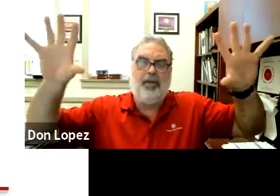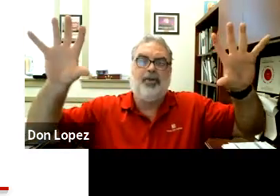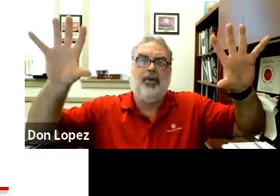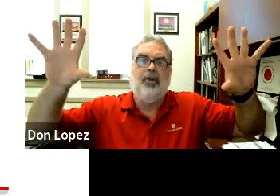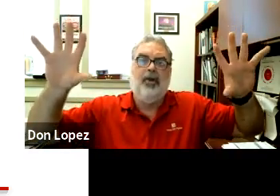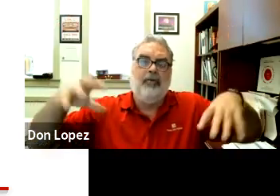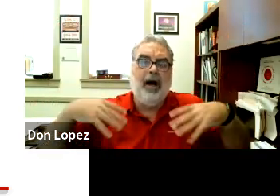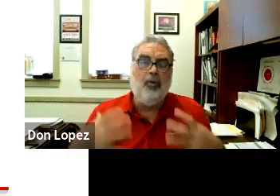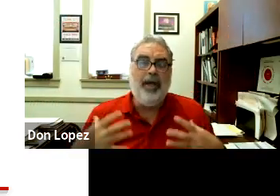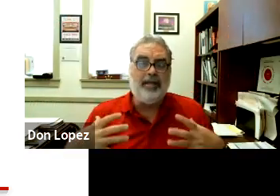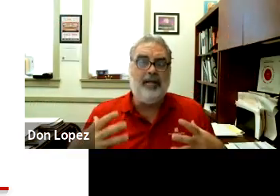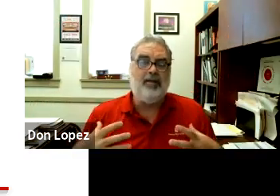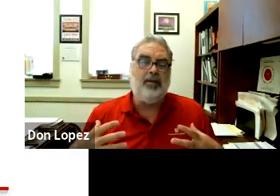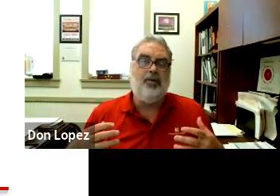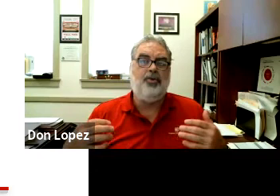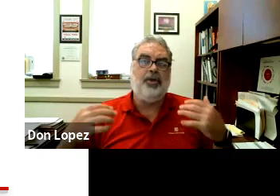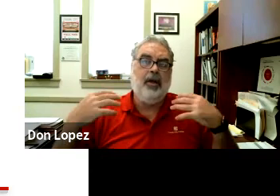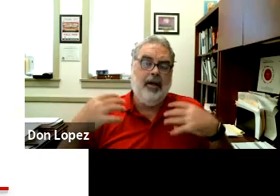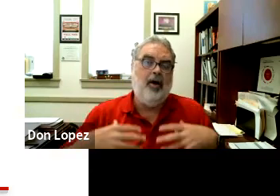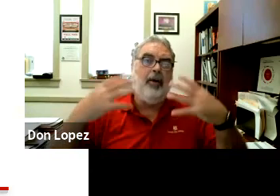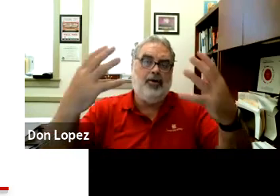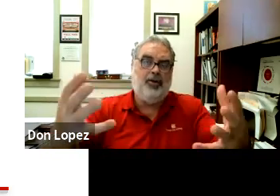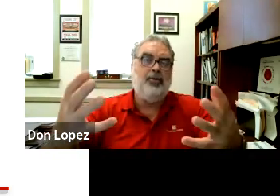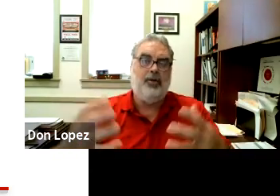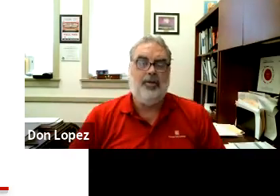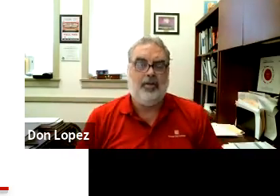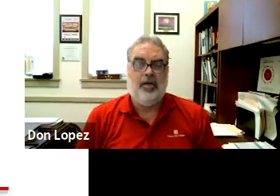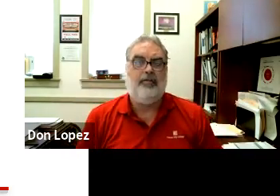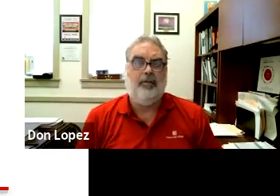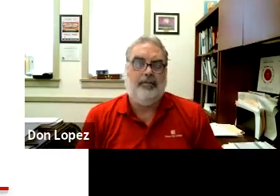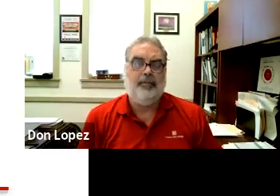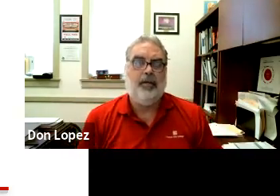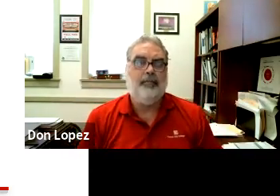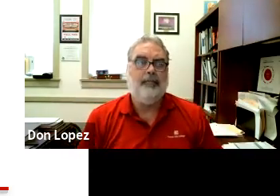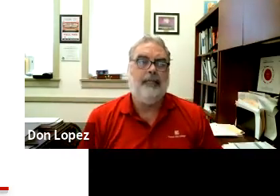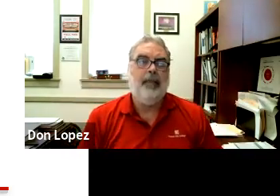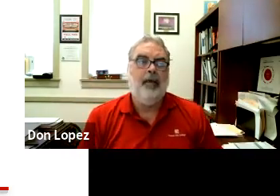larger picture of how we as an institution help our students to be successful.